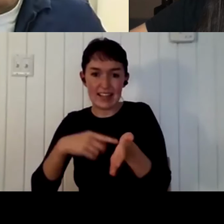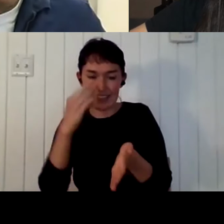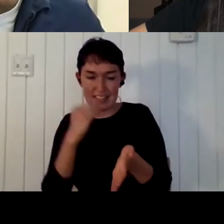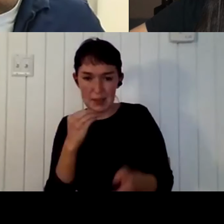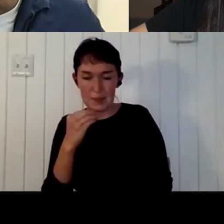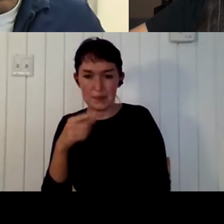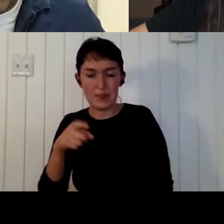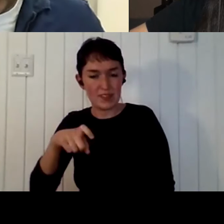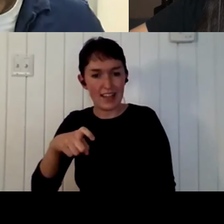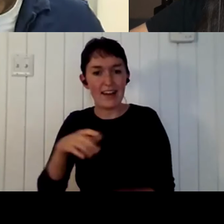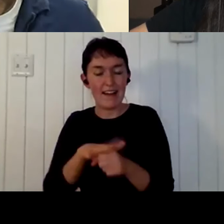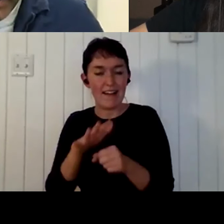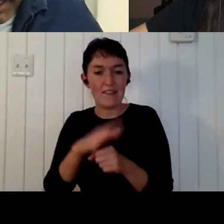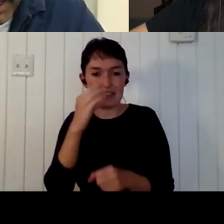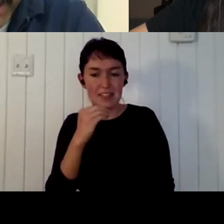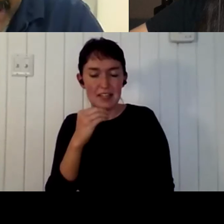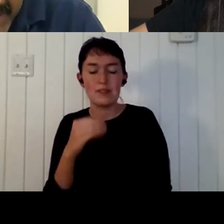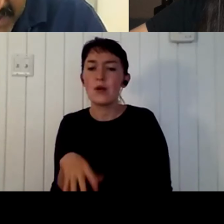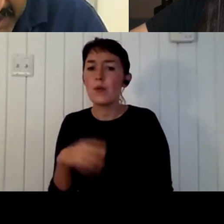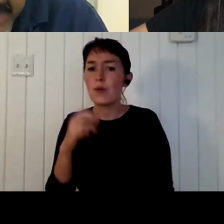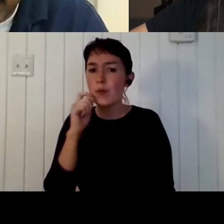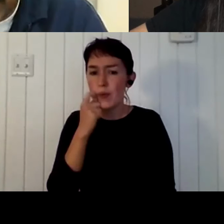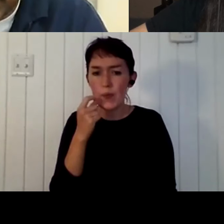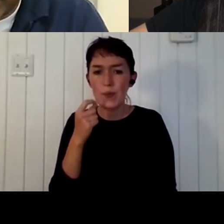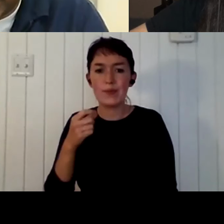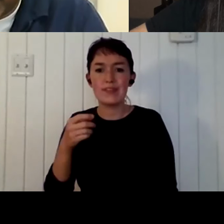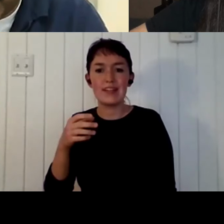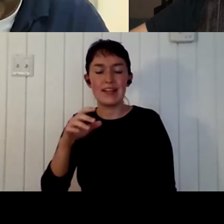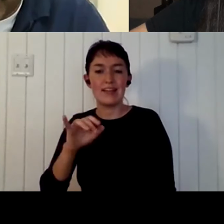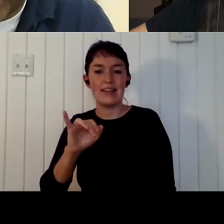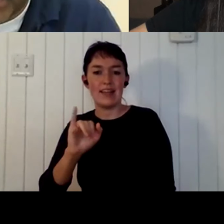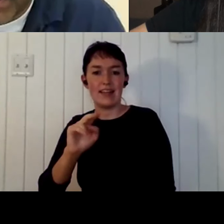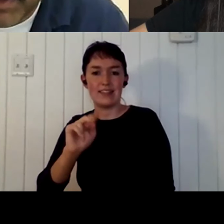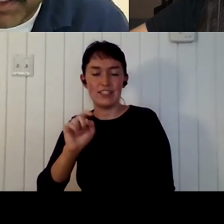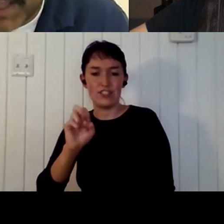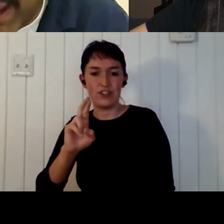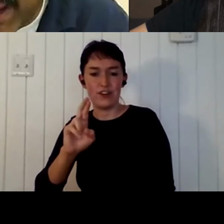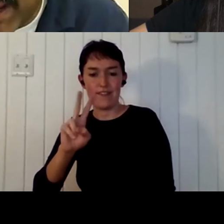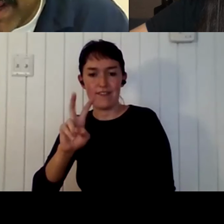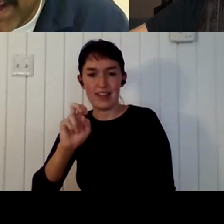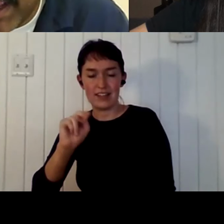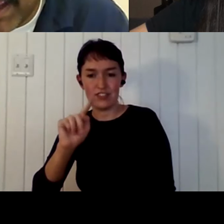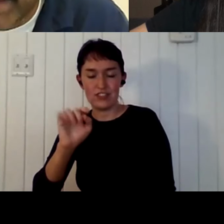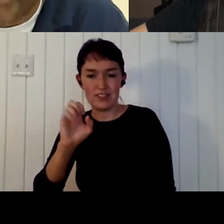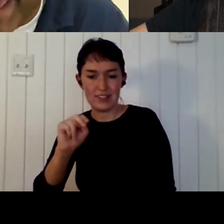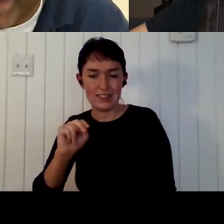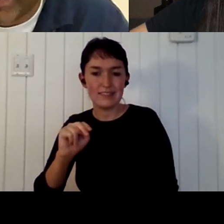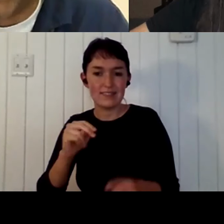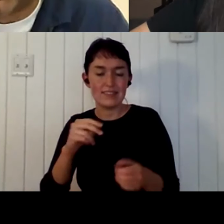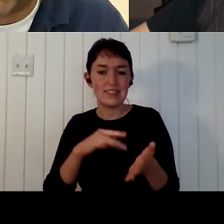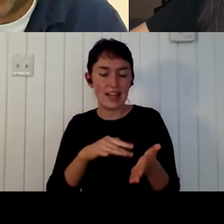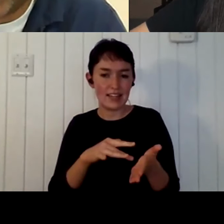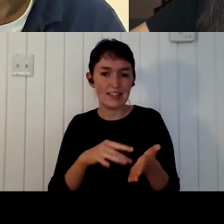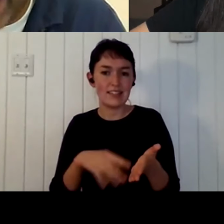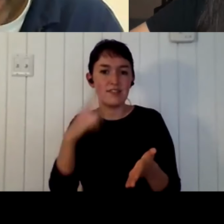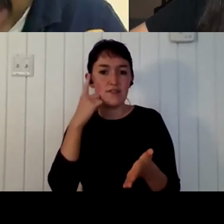So there's been some cool intervention studies in adolescents that is basically showing that, like, stay in bed,